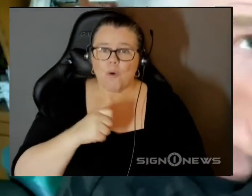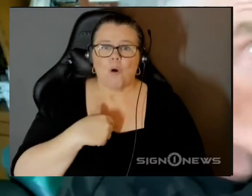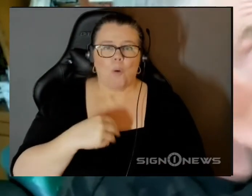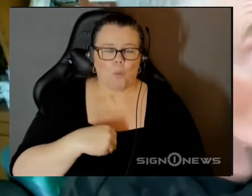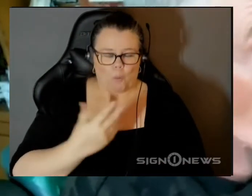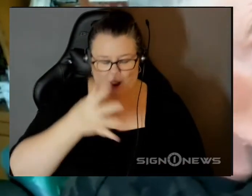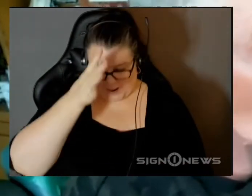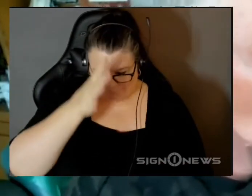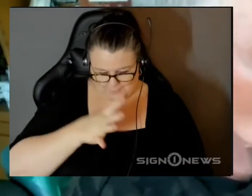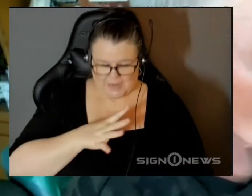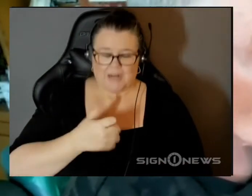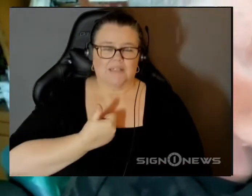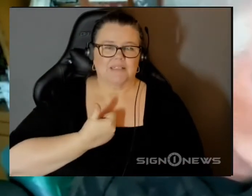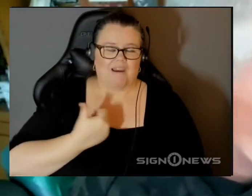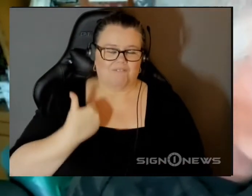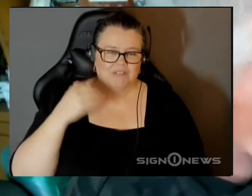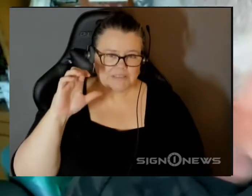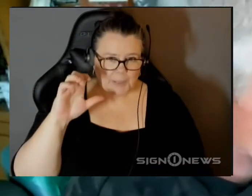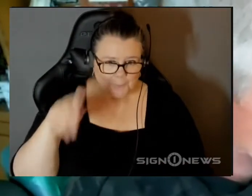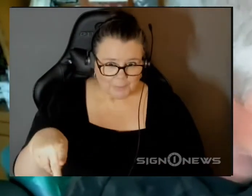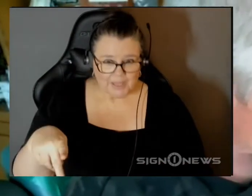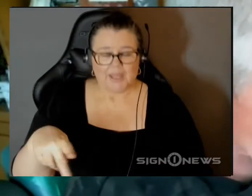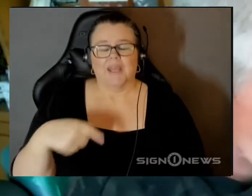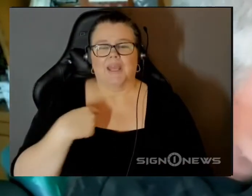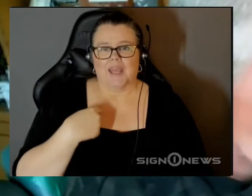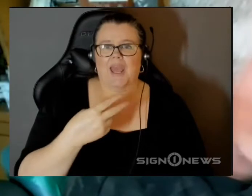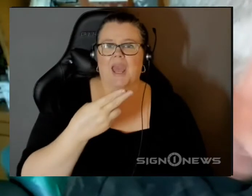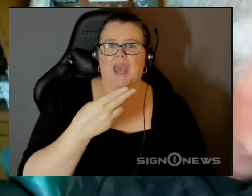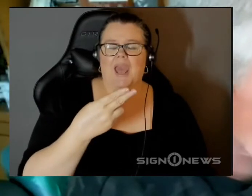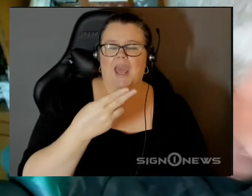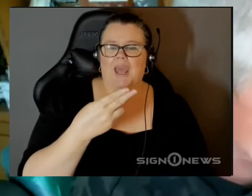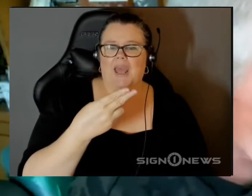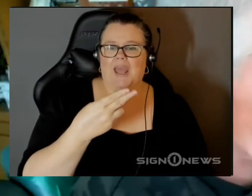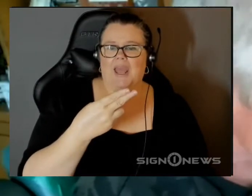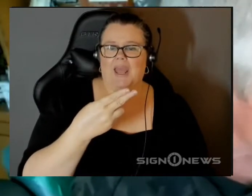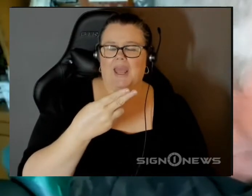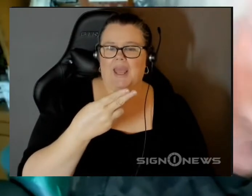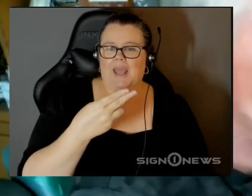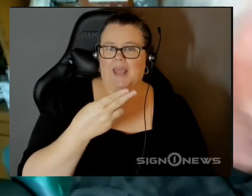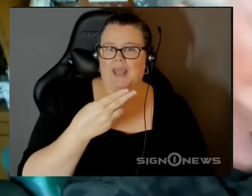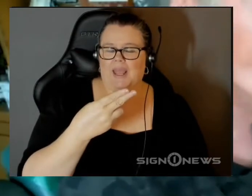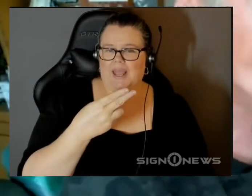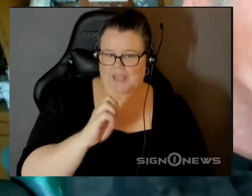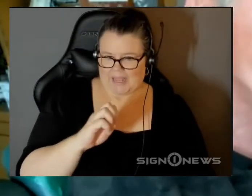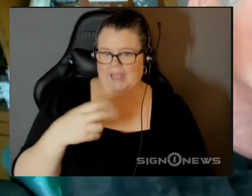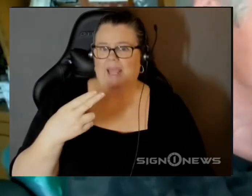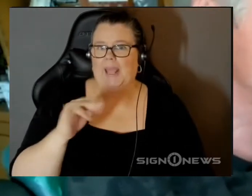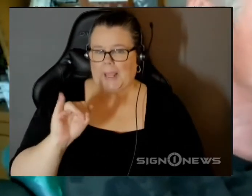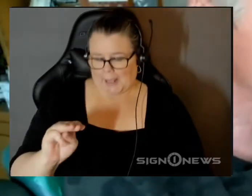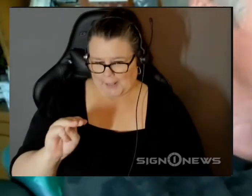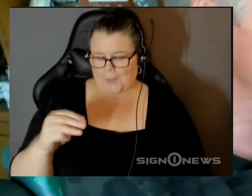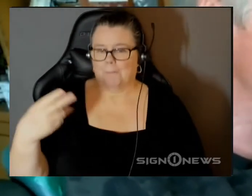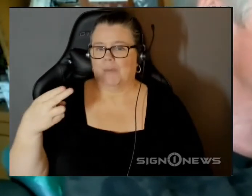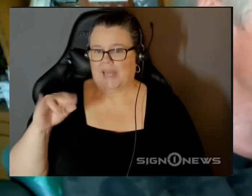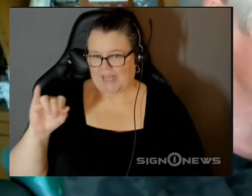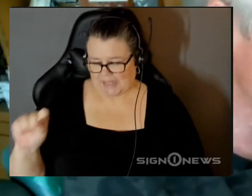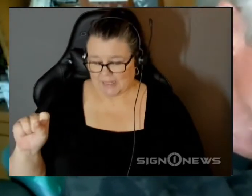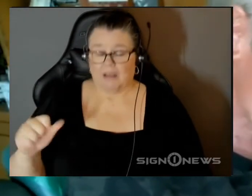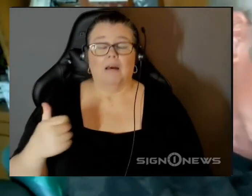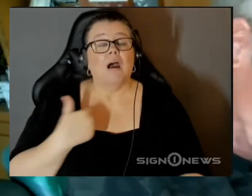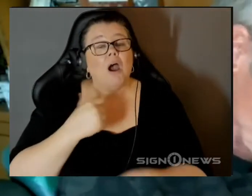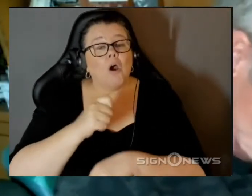are he, him, and his. I have lived and worked in Washington, D.C. since I was